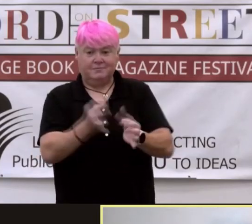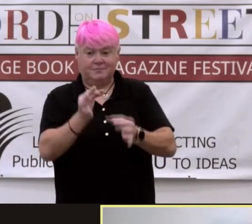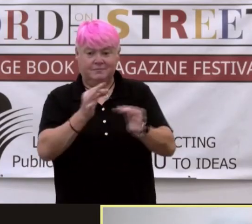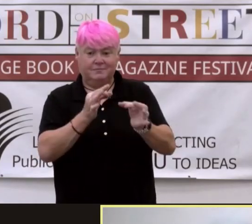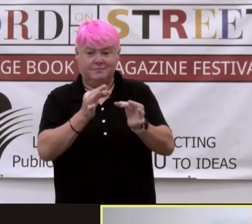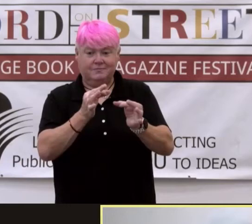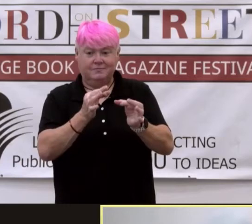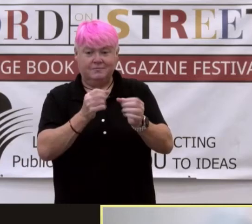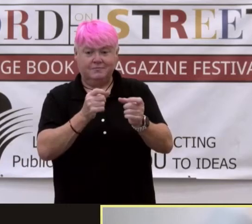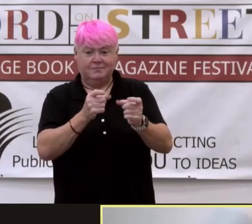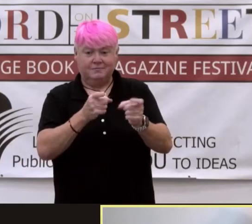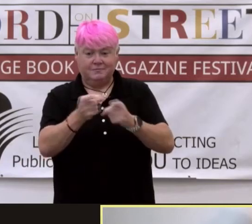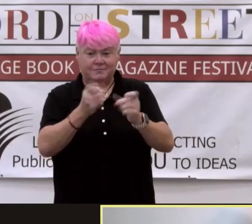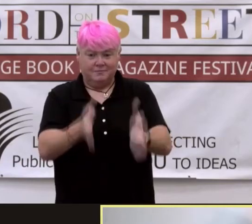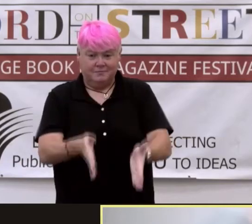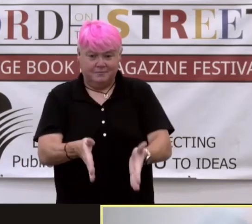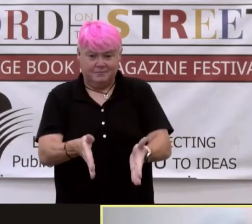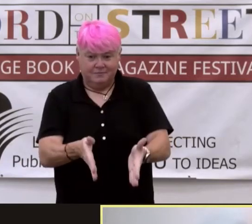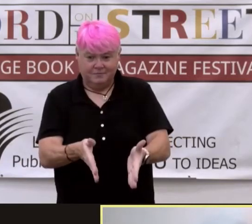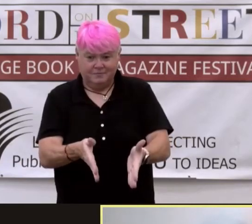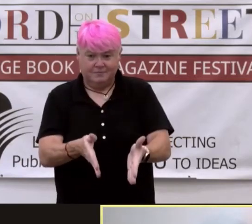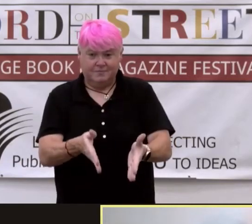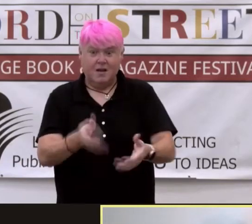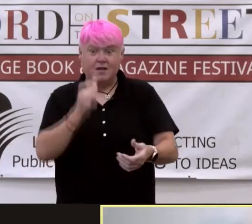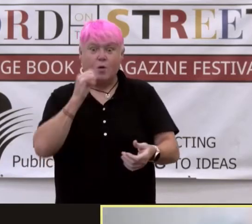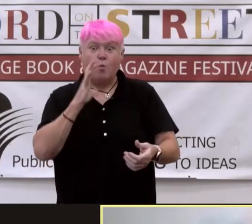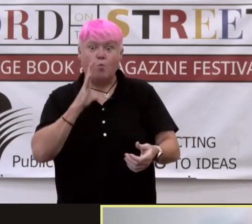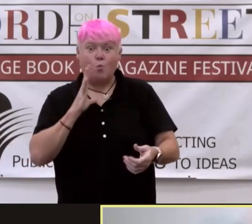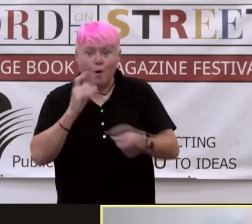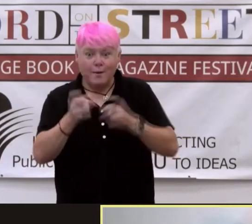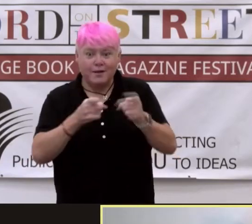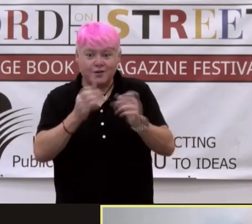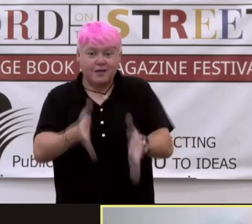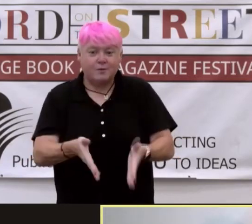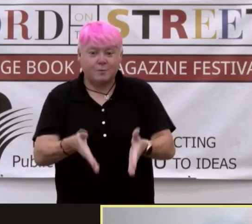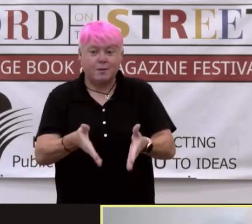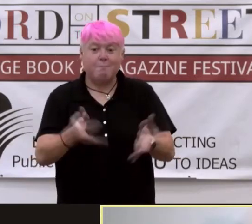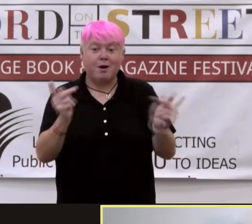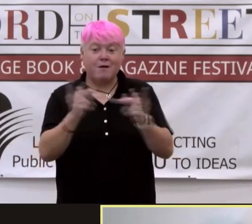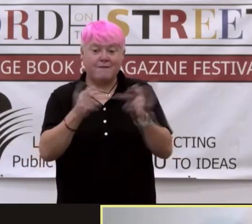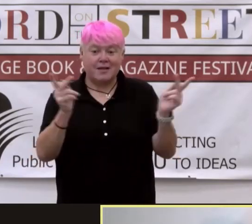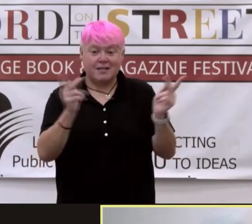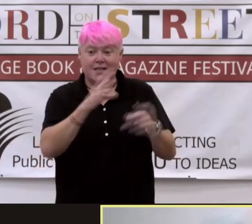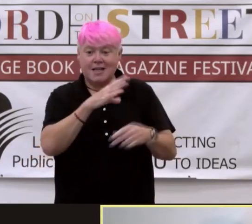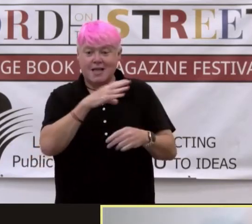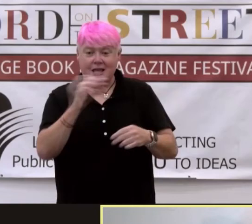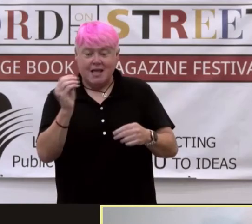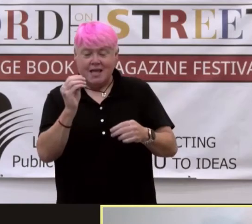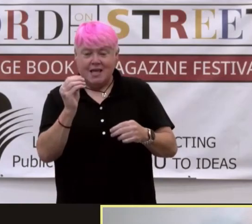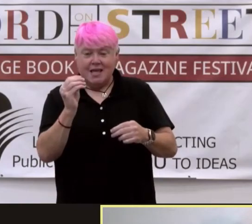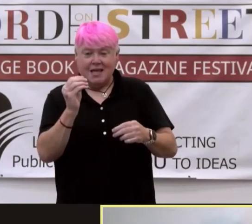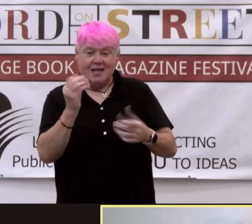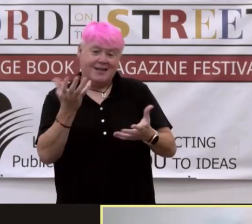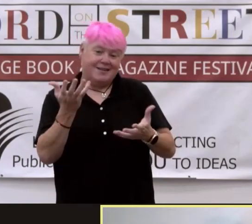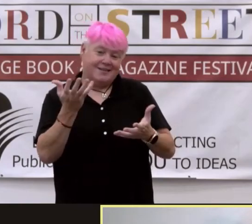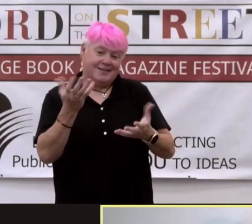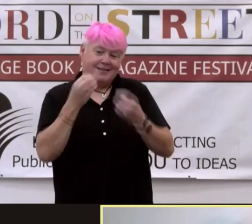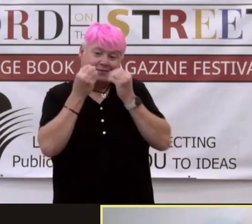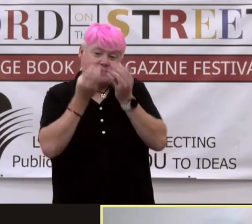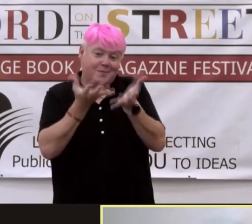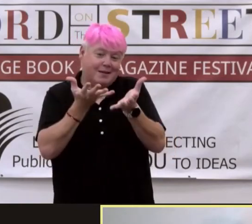like a woman director would be like amazing. And then I have to admit that I've always